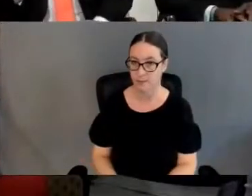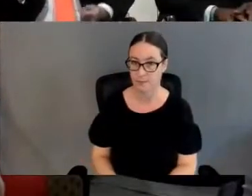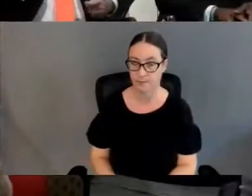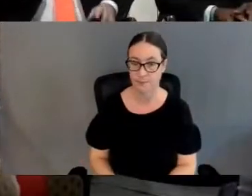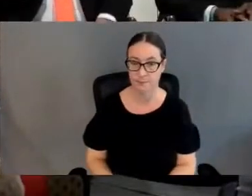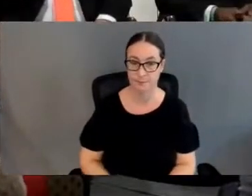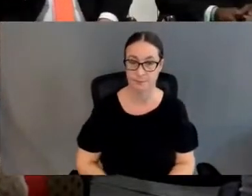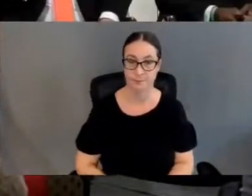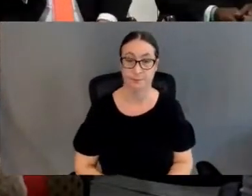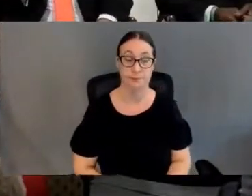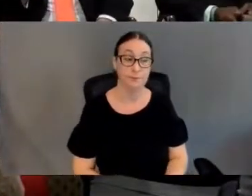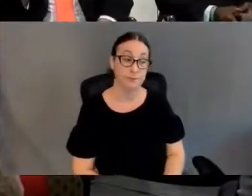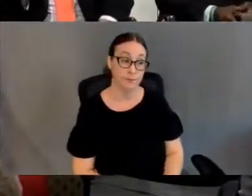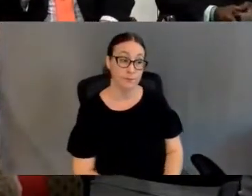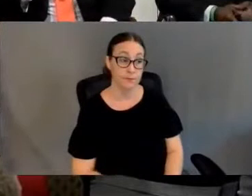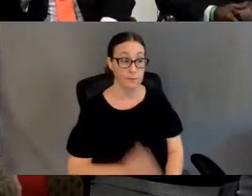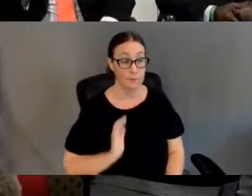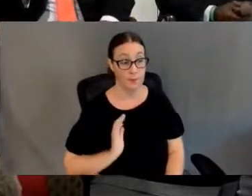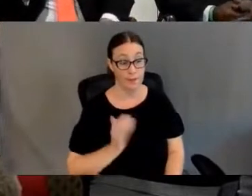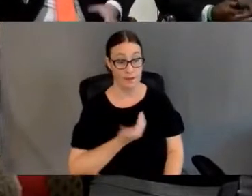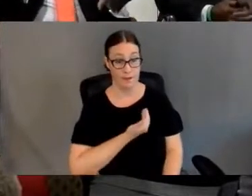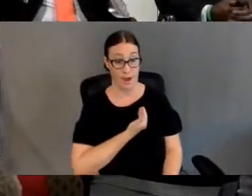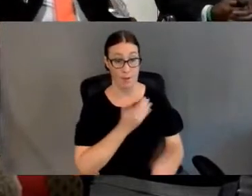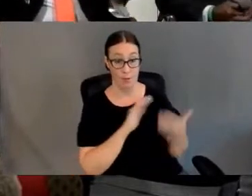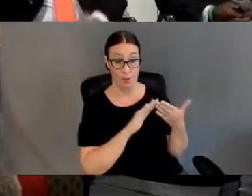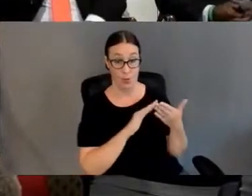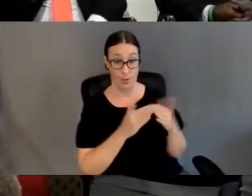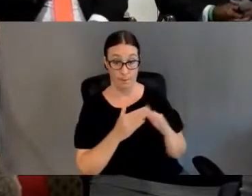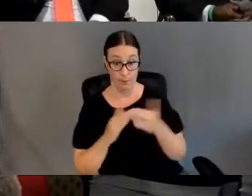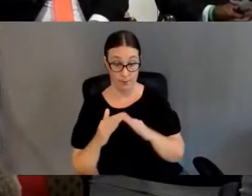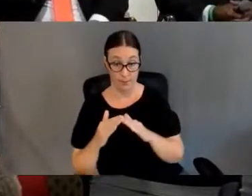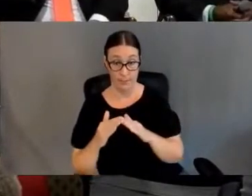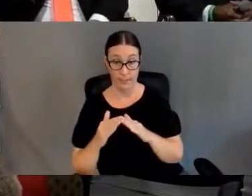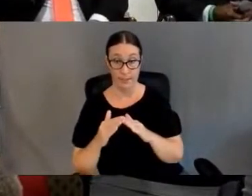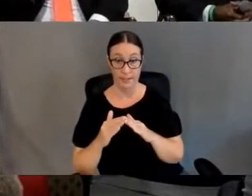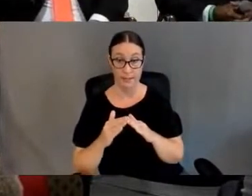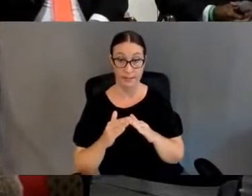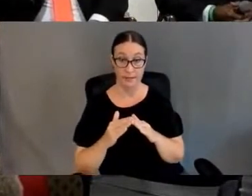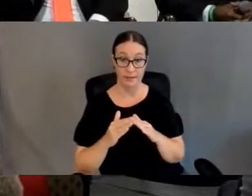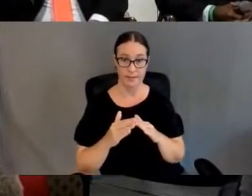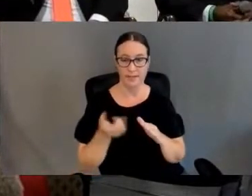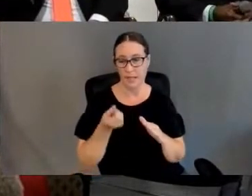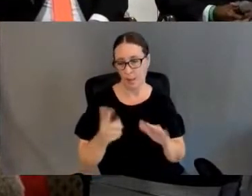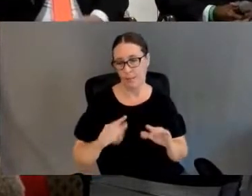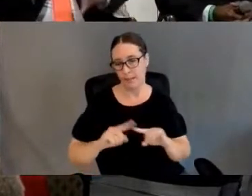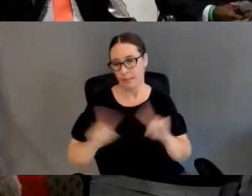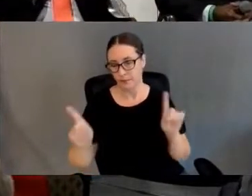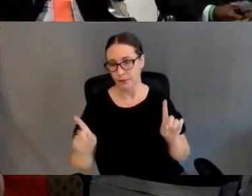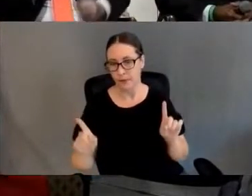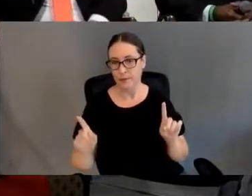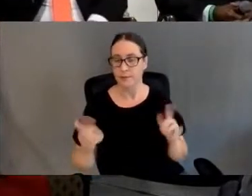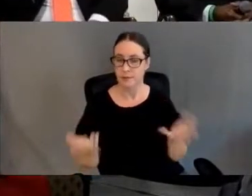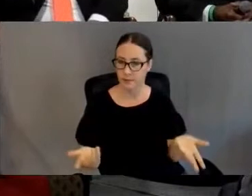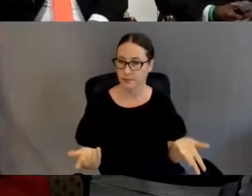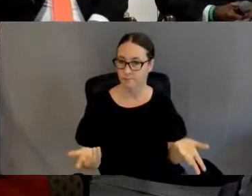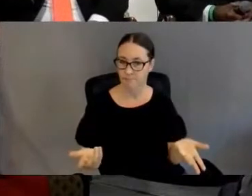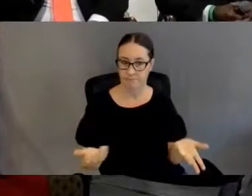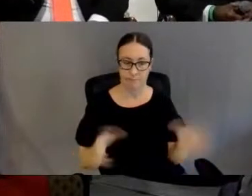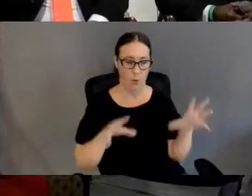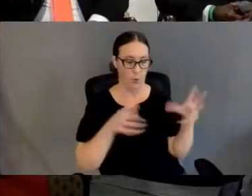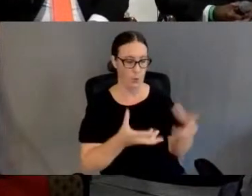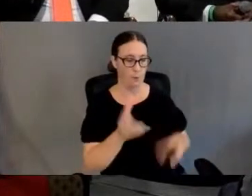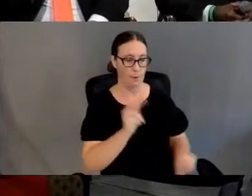In our community, entrepreneurship maybe is a little different in other communities. You can find a group of individuals